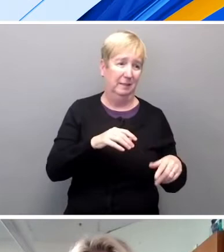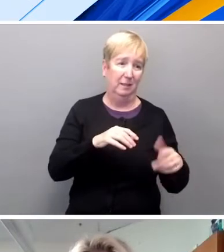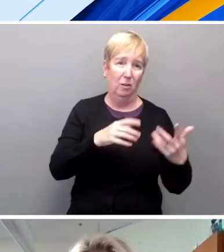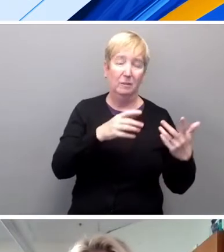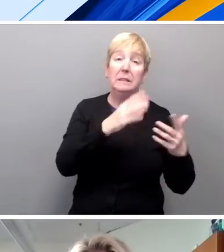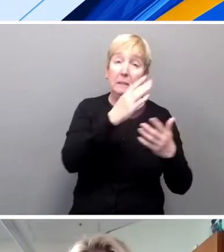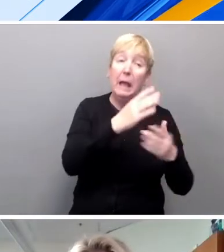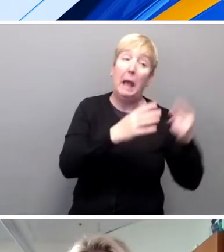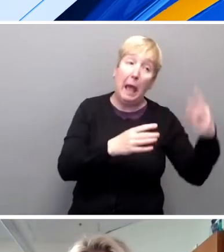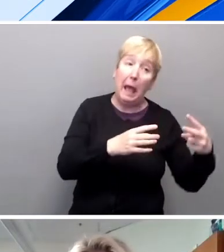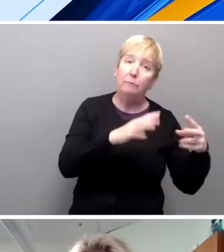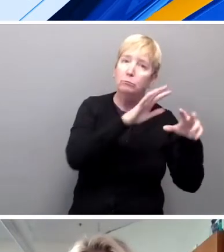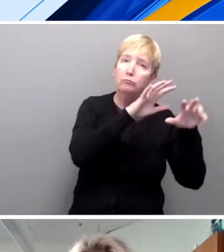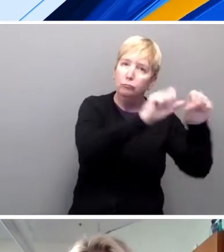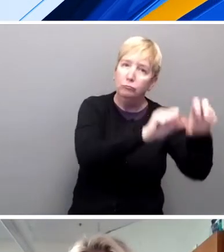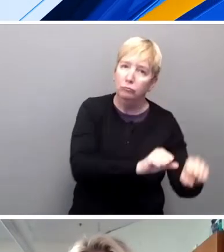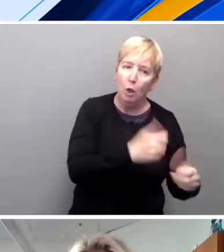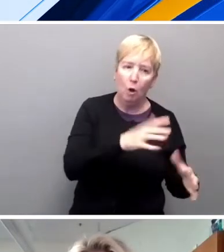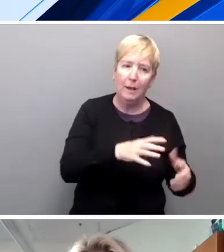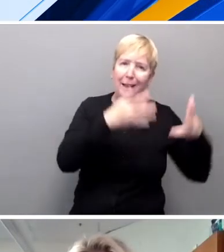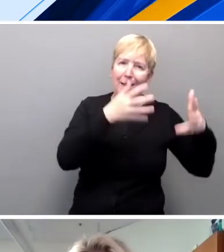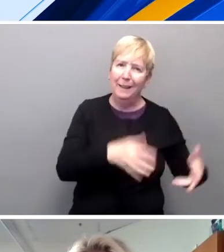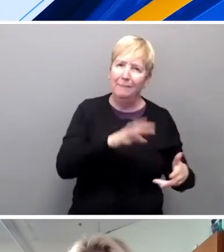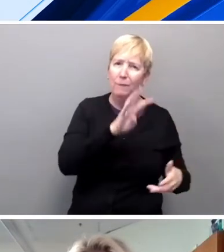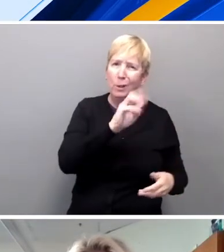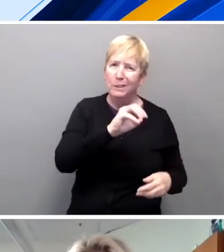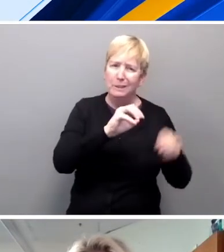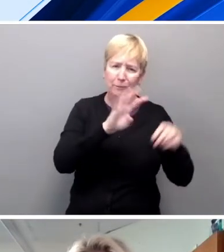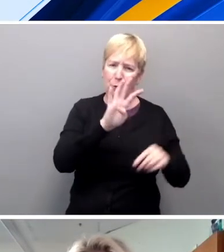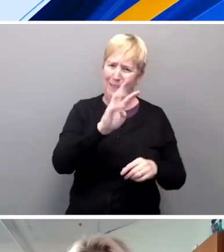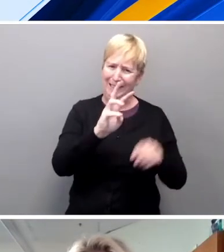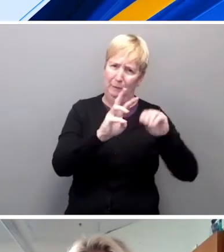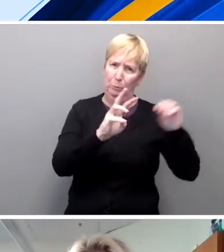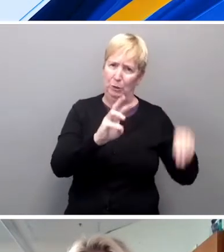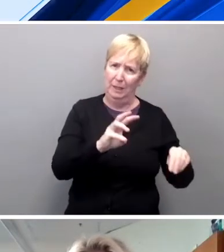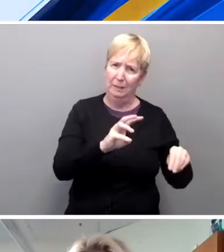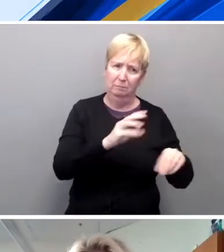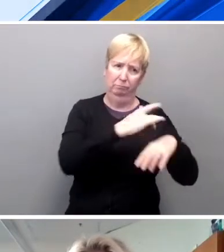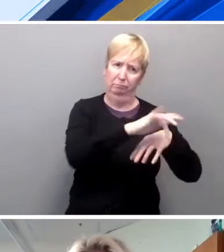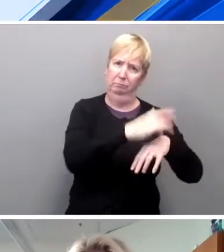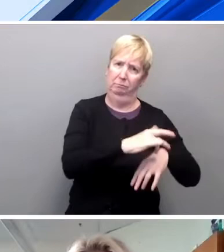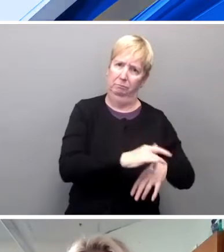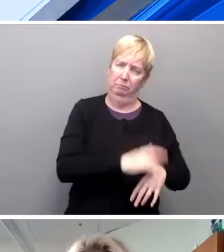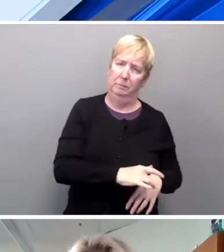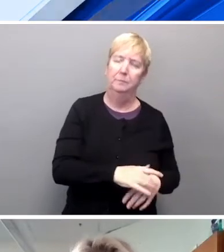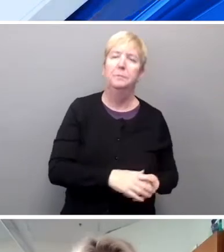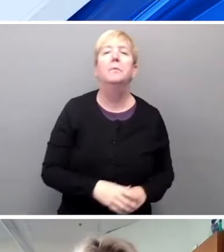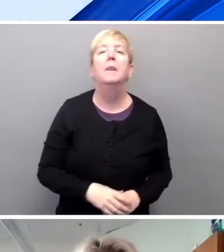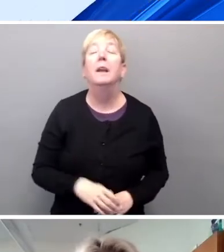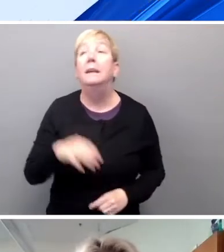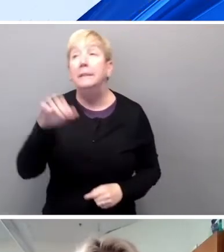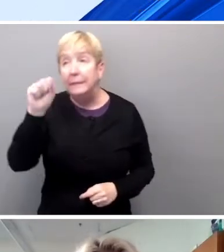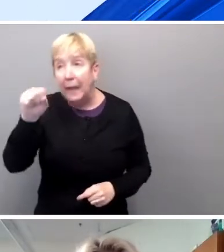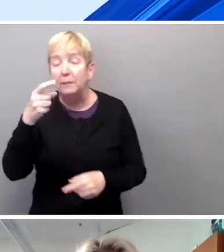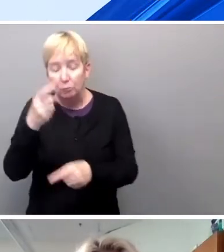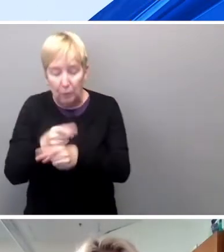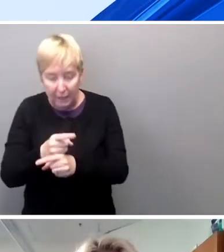46,270. But your question is more specific. And of course, the open booster slots aren't